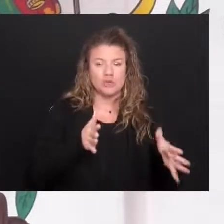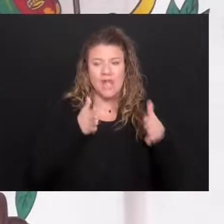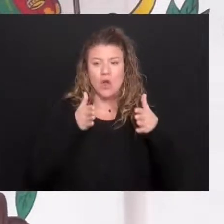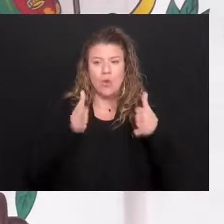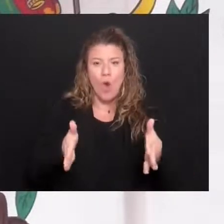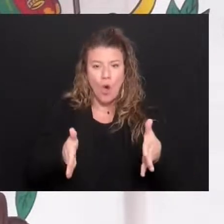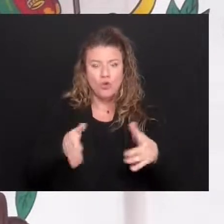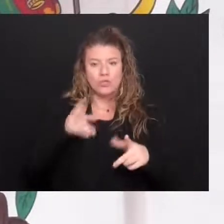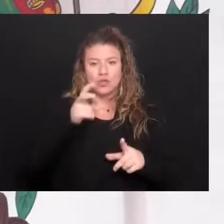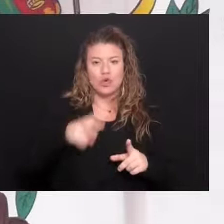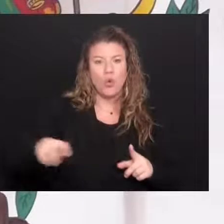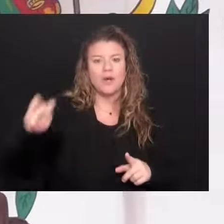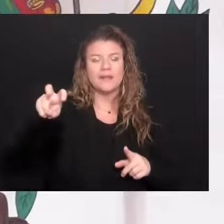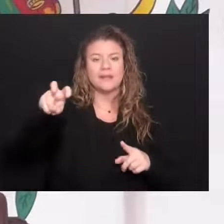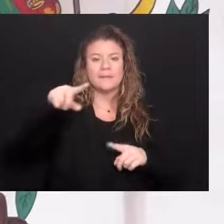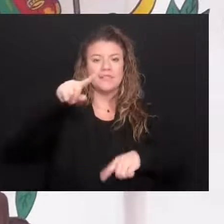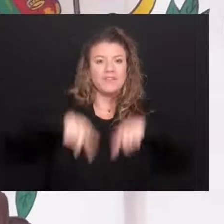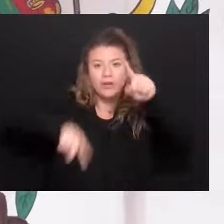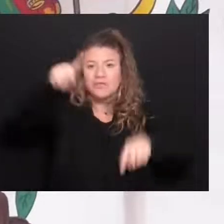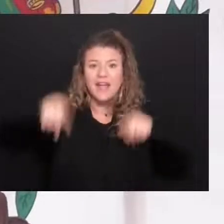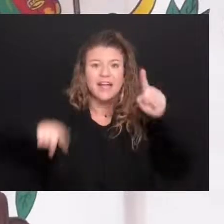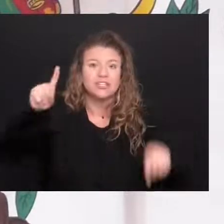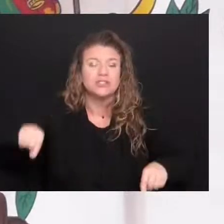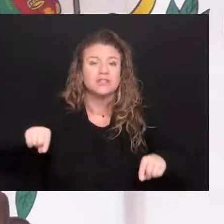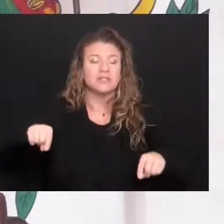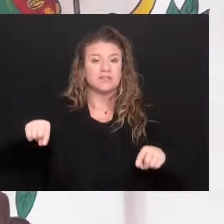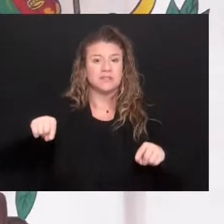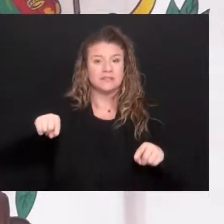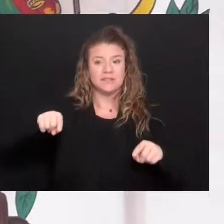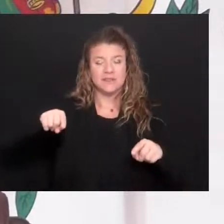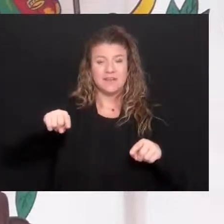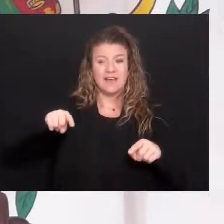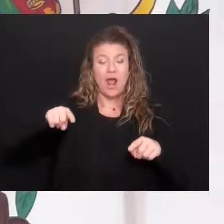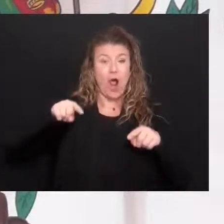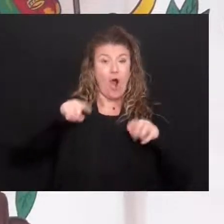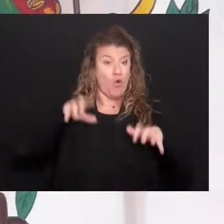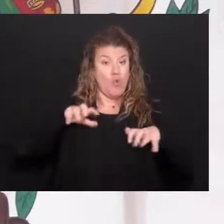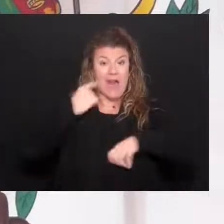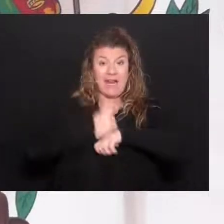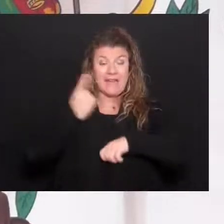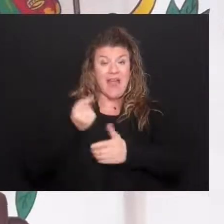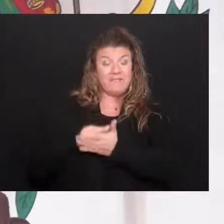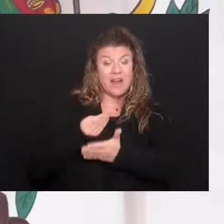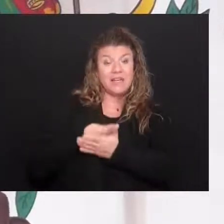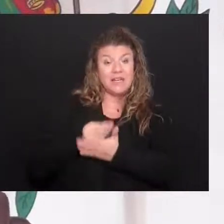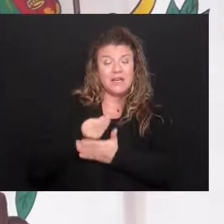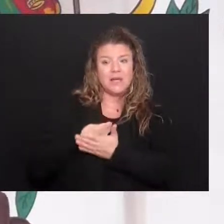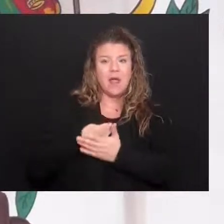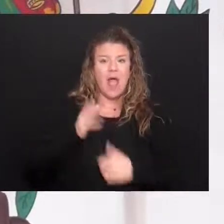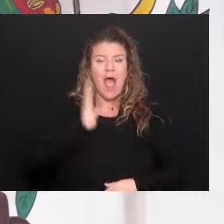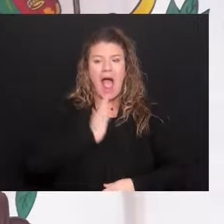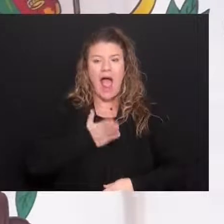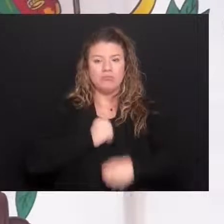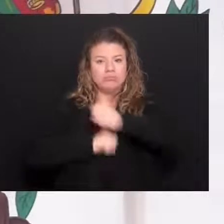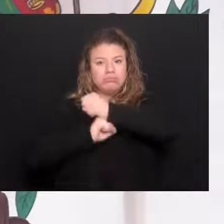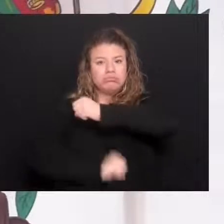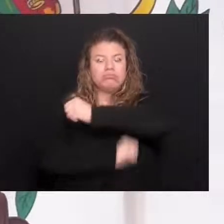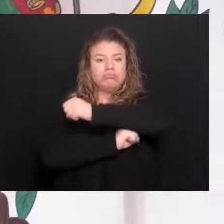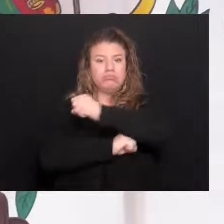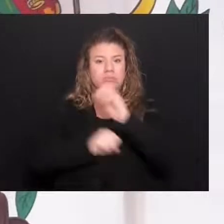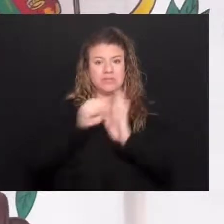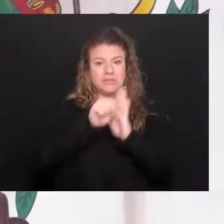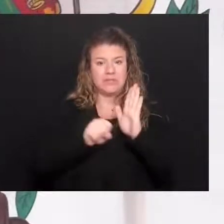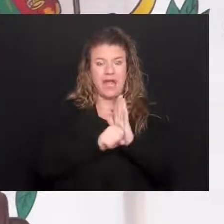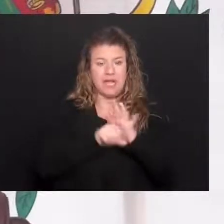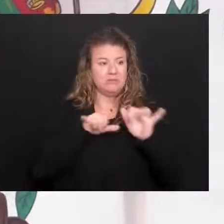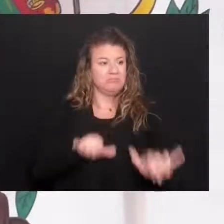and tourism and diversification and our rainy day fund and the stability of this state, it's really